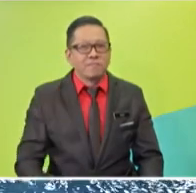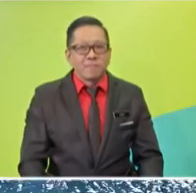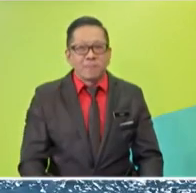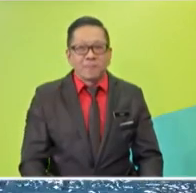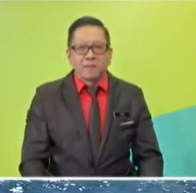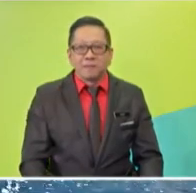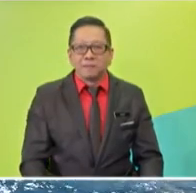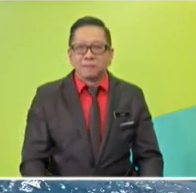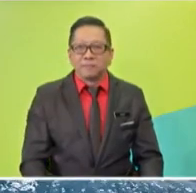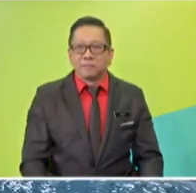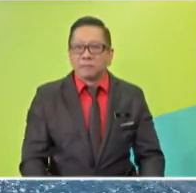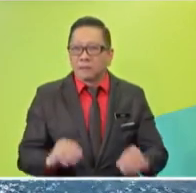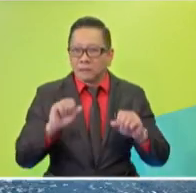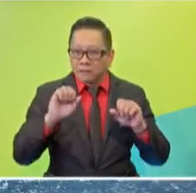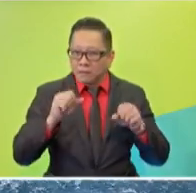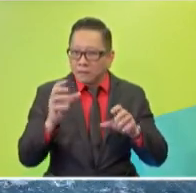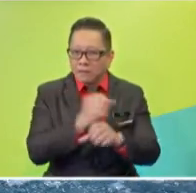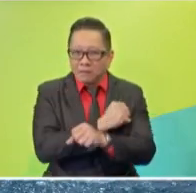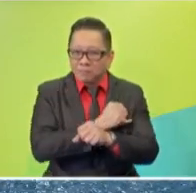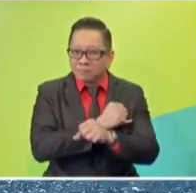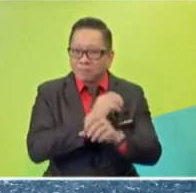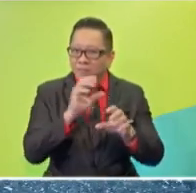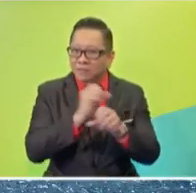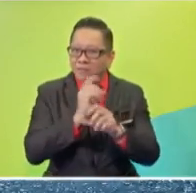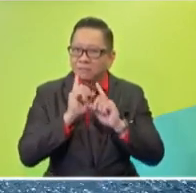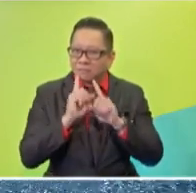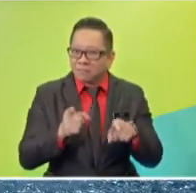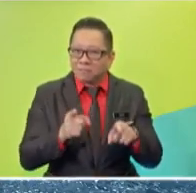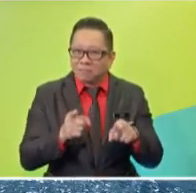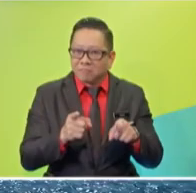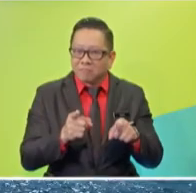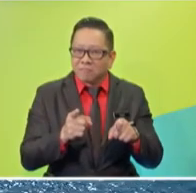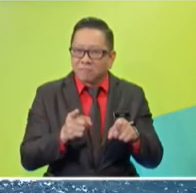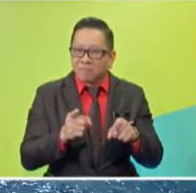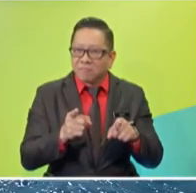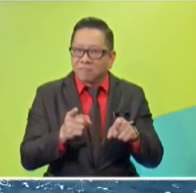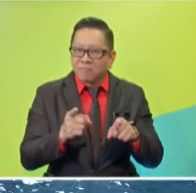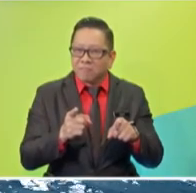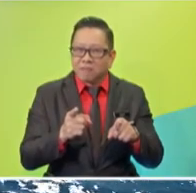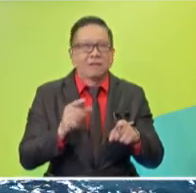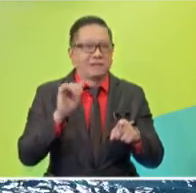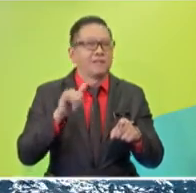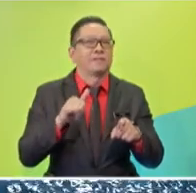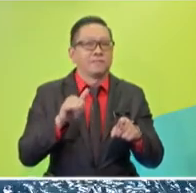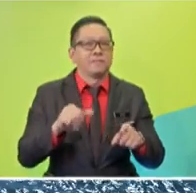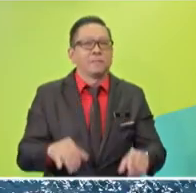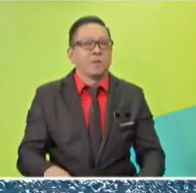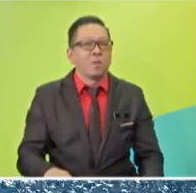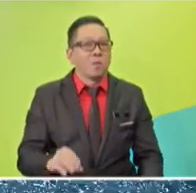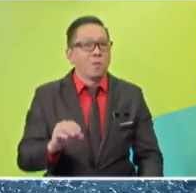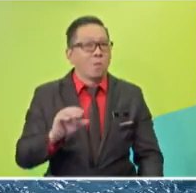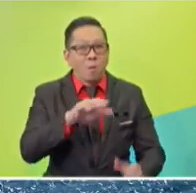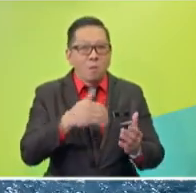did you manage to answer all the statements or just a few of them? Yes. All six?